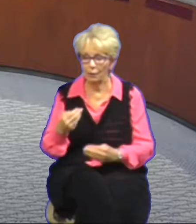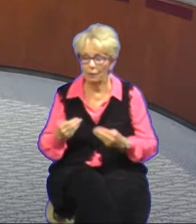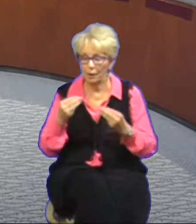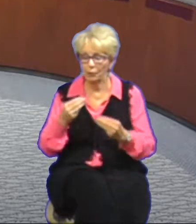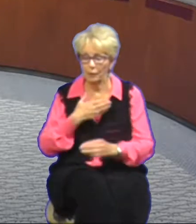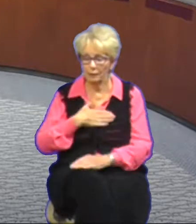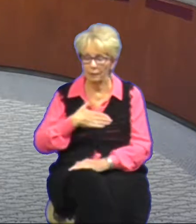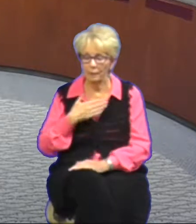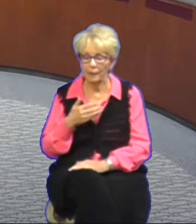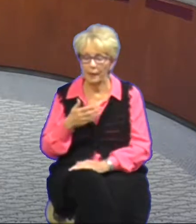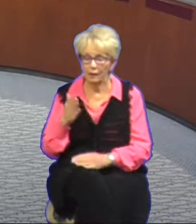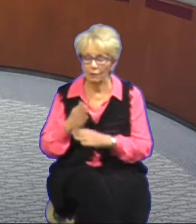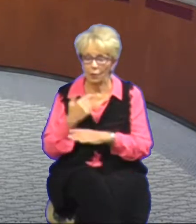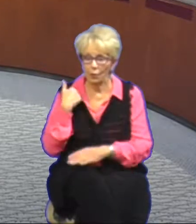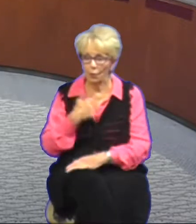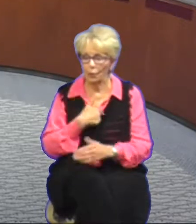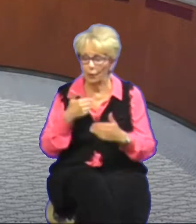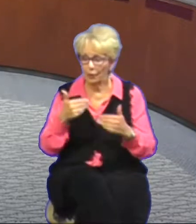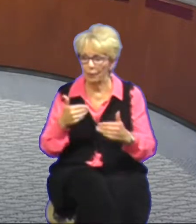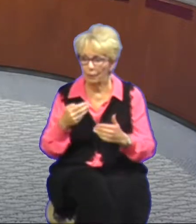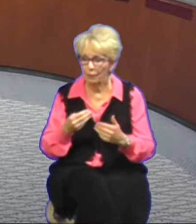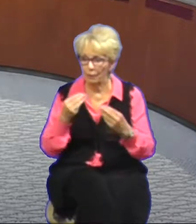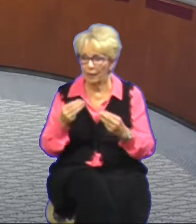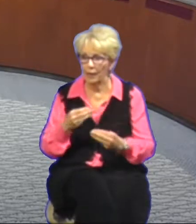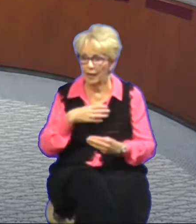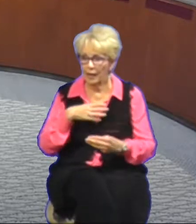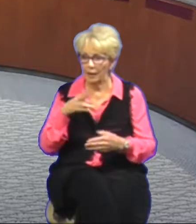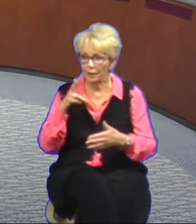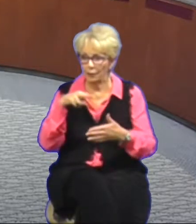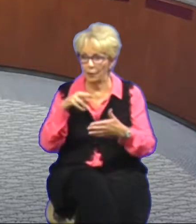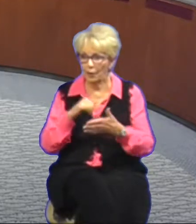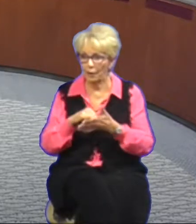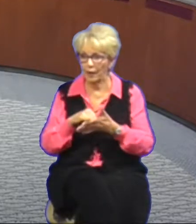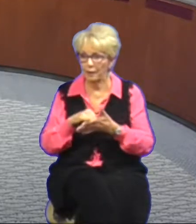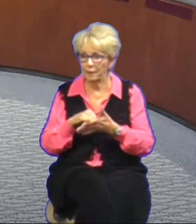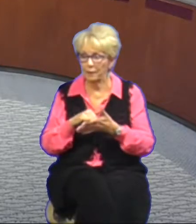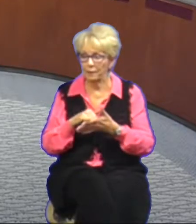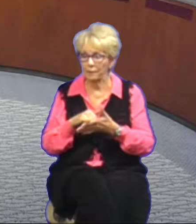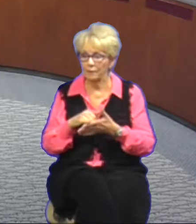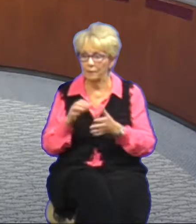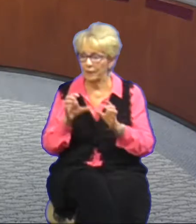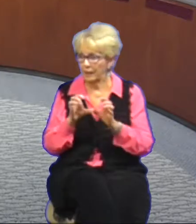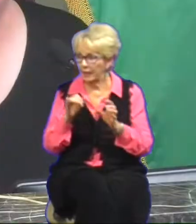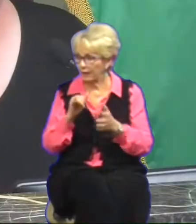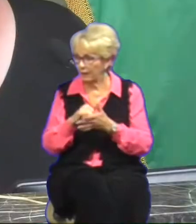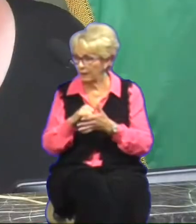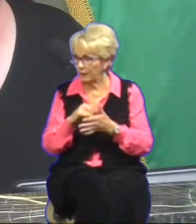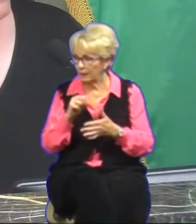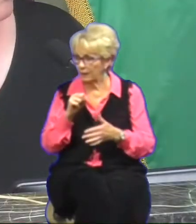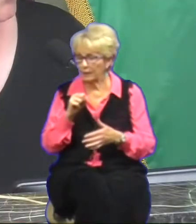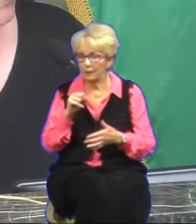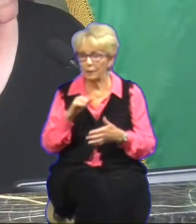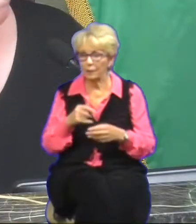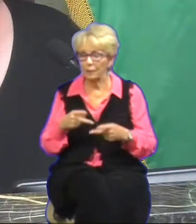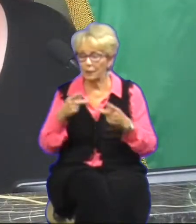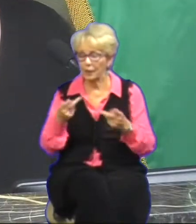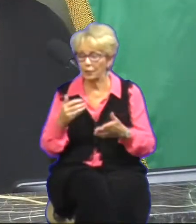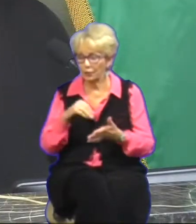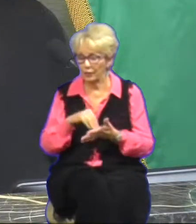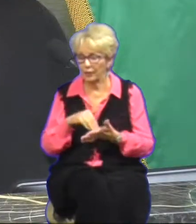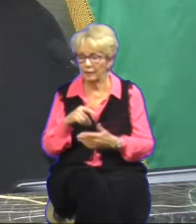please. Before we go to the next motion, and the I clerk, can do that. As I indicated, I can certify the sufficiency of the petition before you.